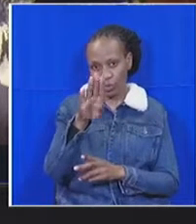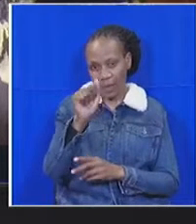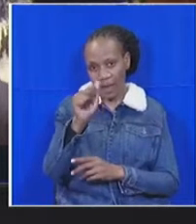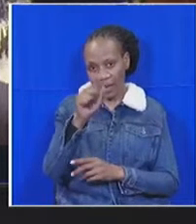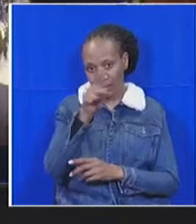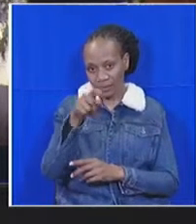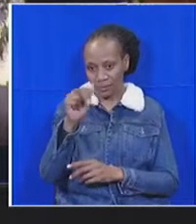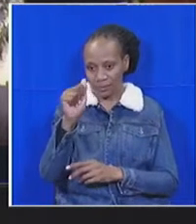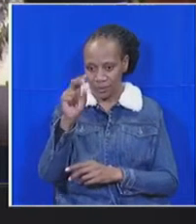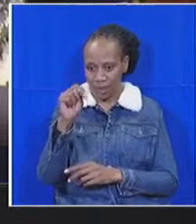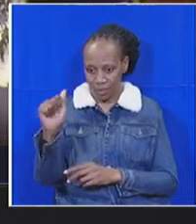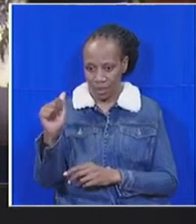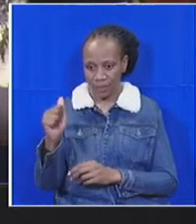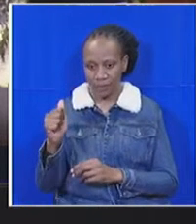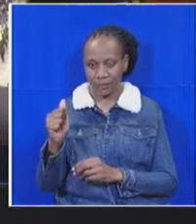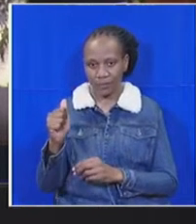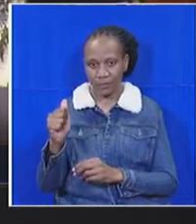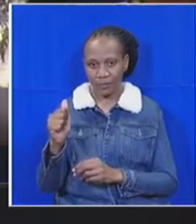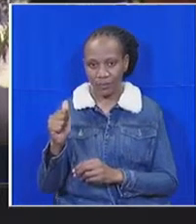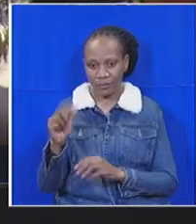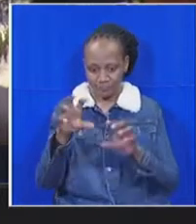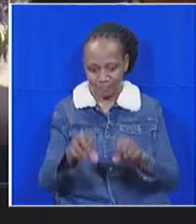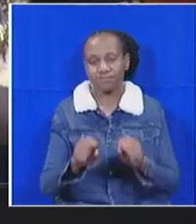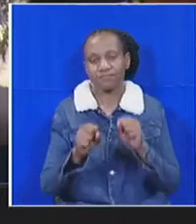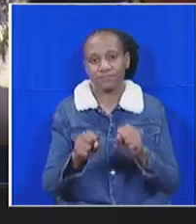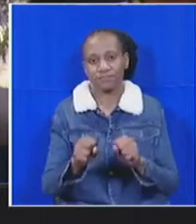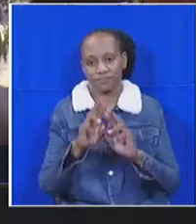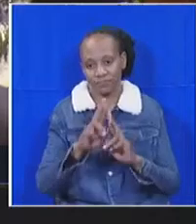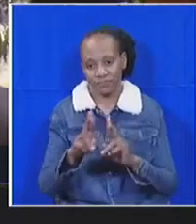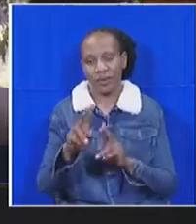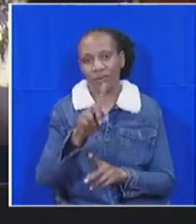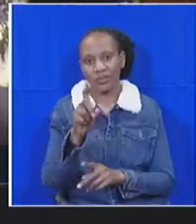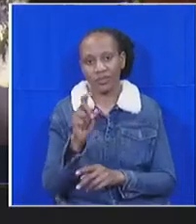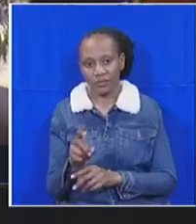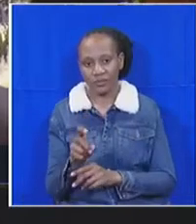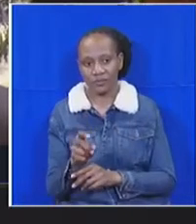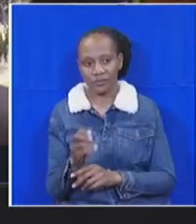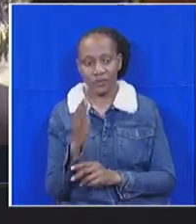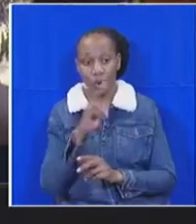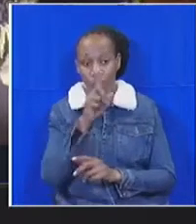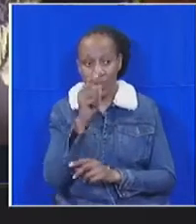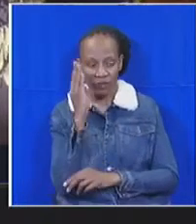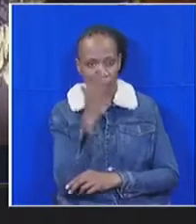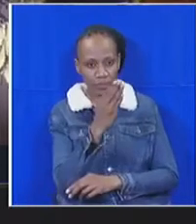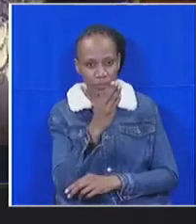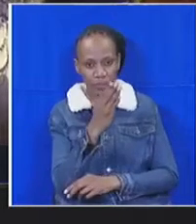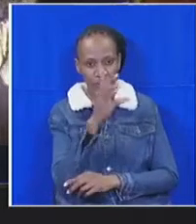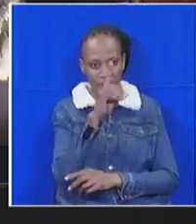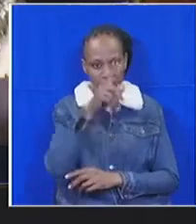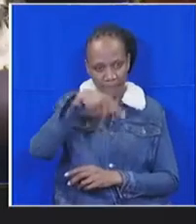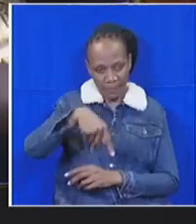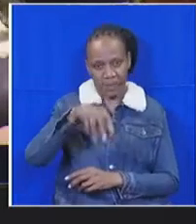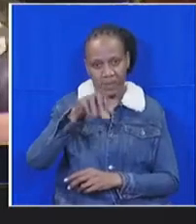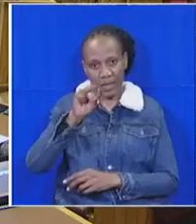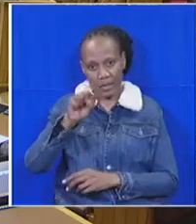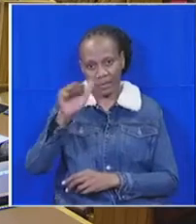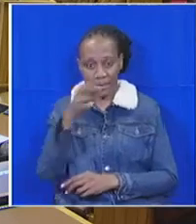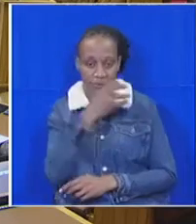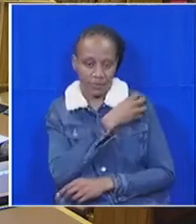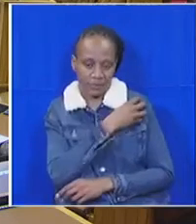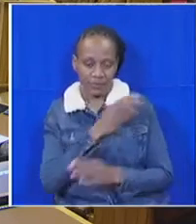question. The question is asked to the Minister of Public Service and Administration. Point of order,